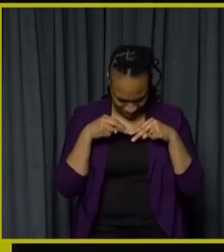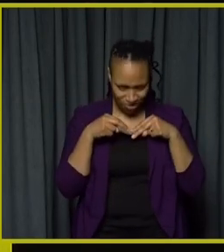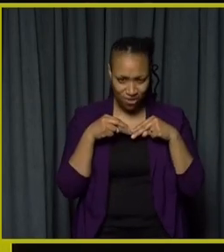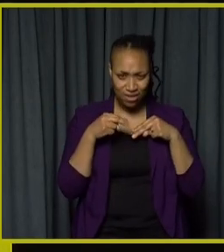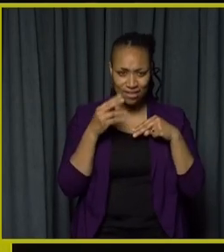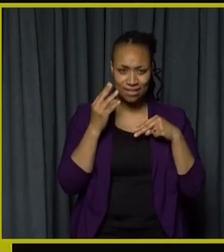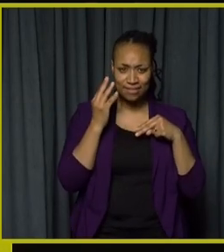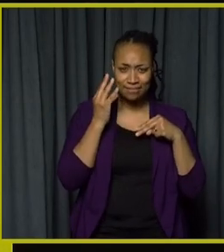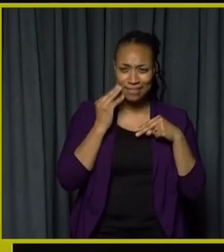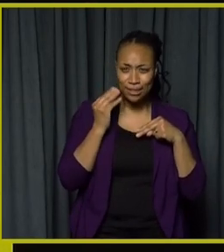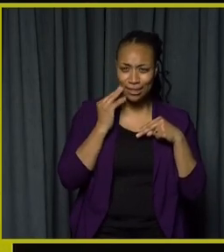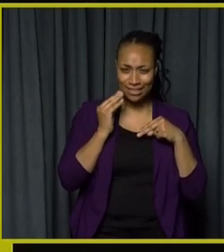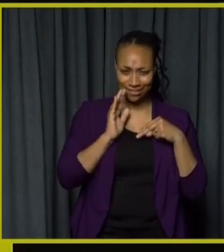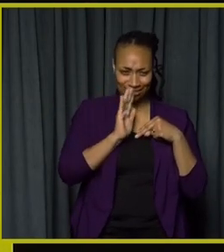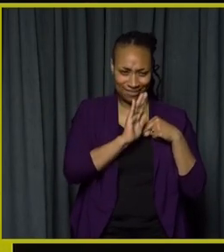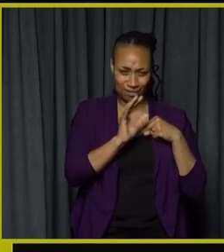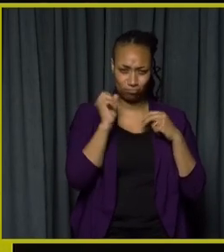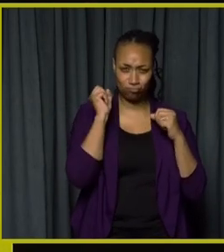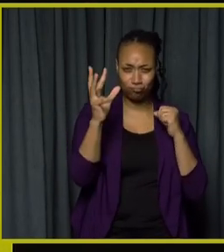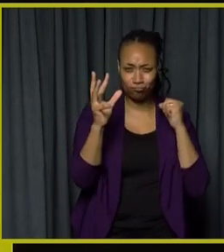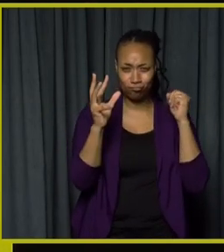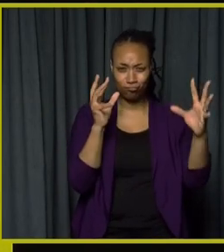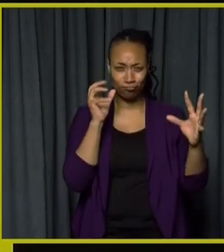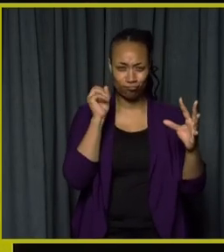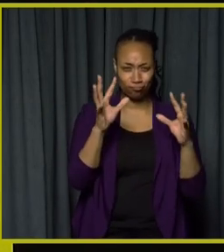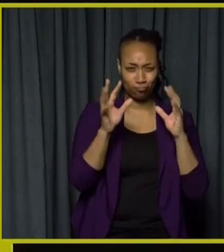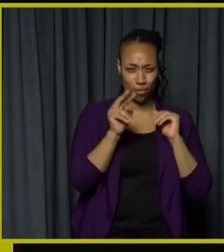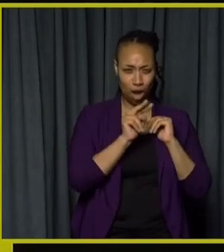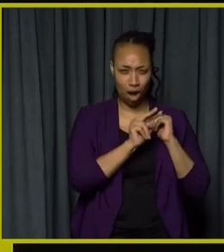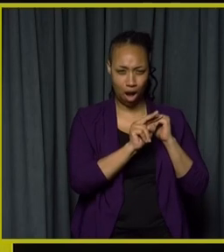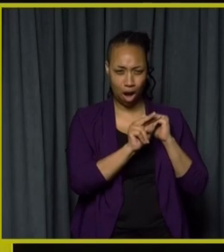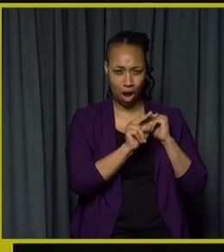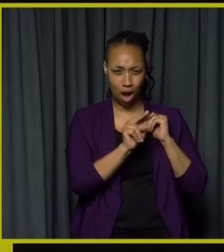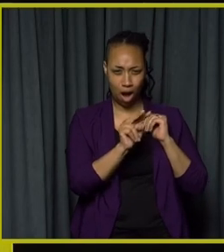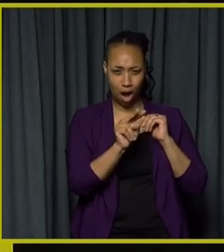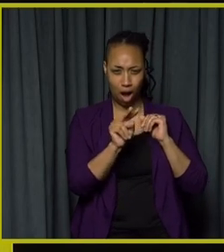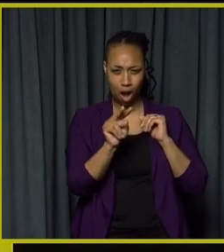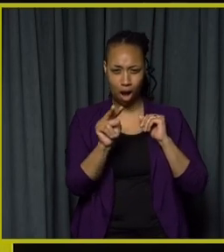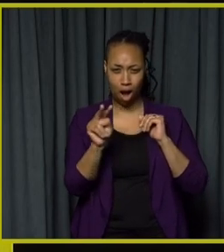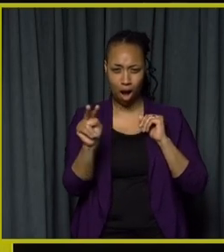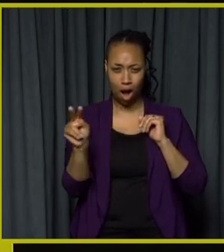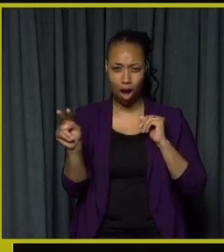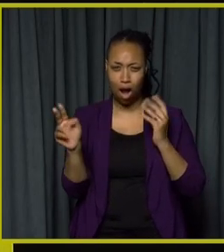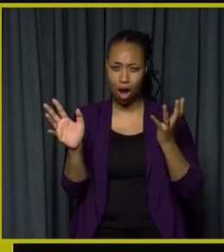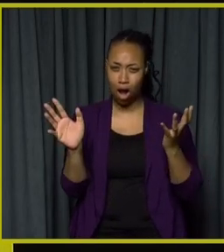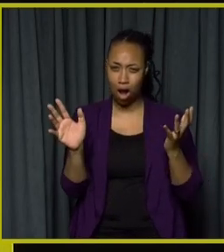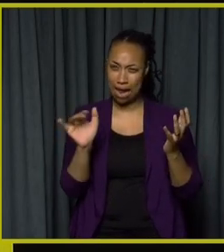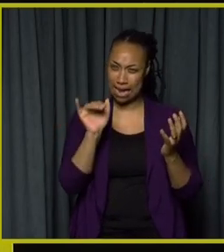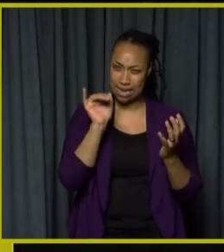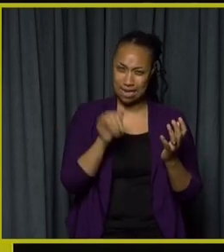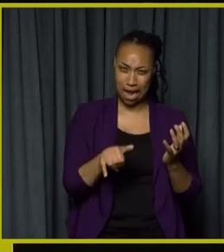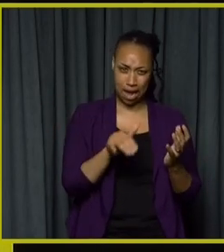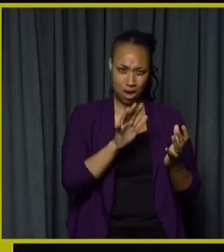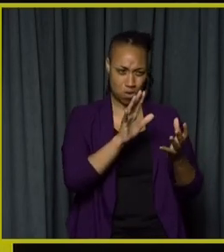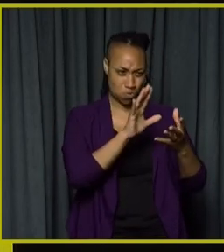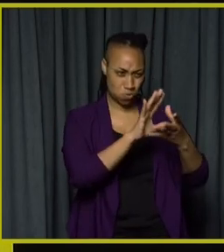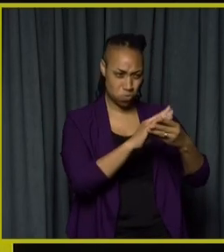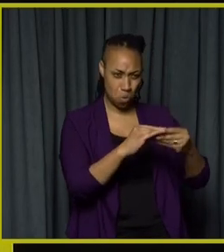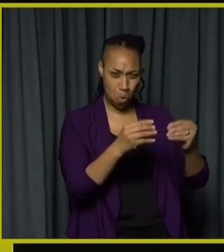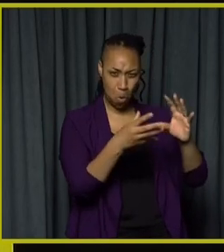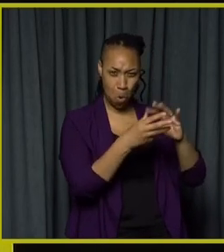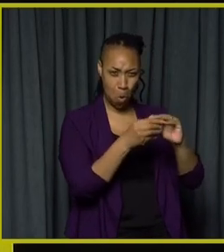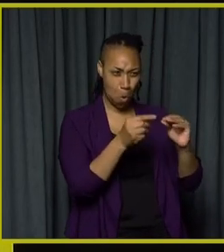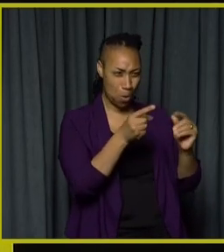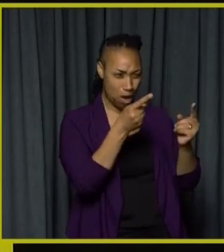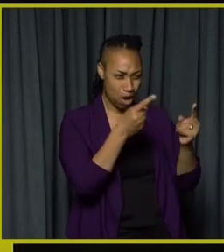voice. We must change this narrative and change this reality.